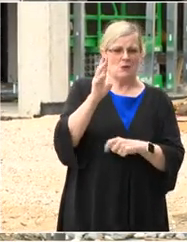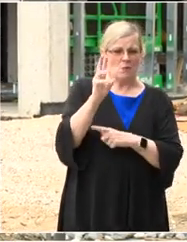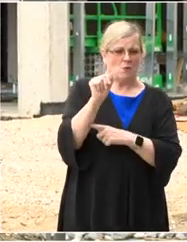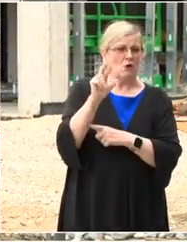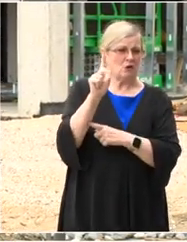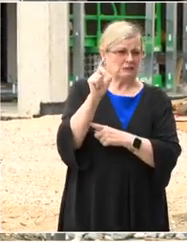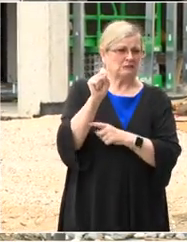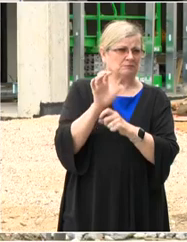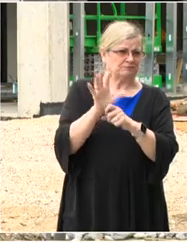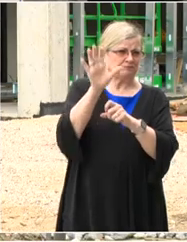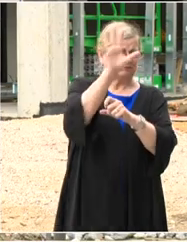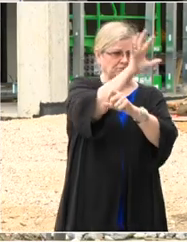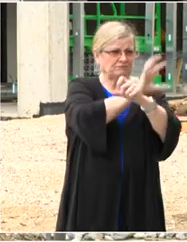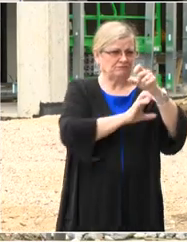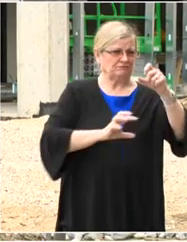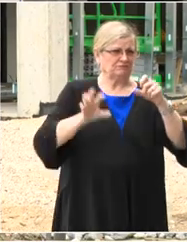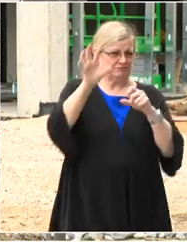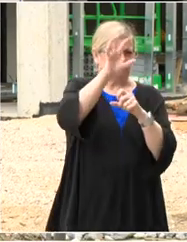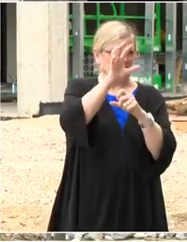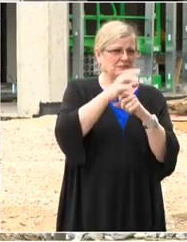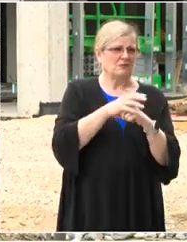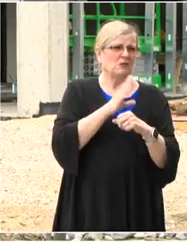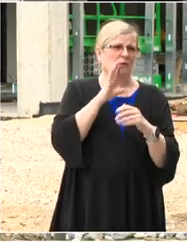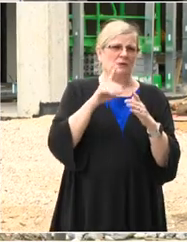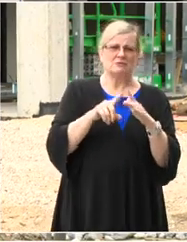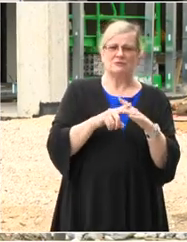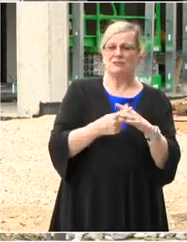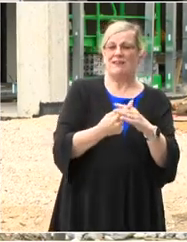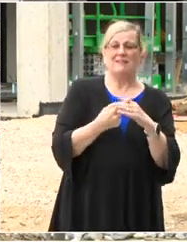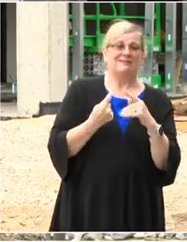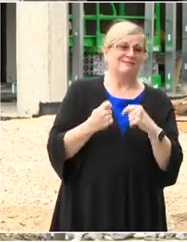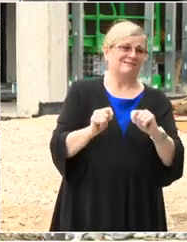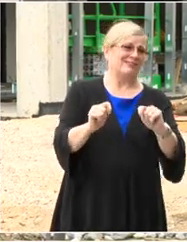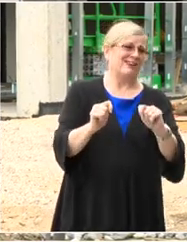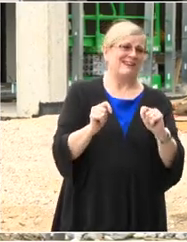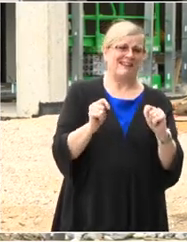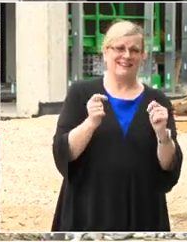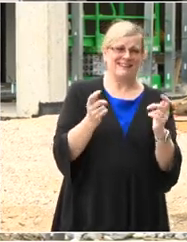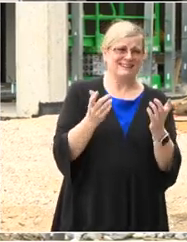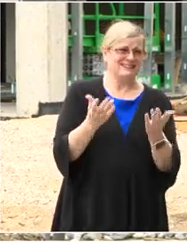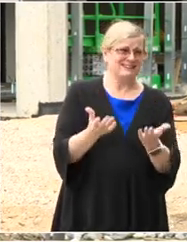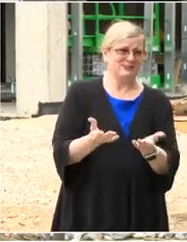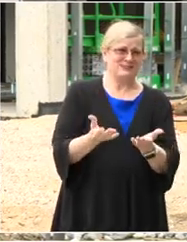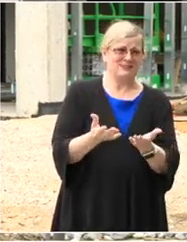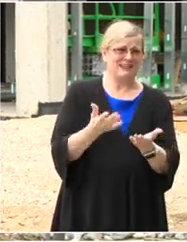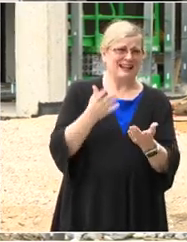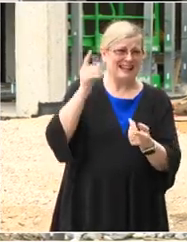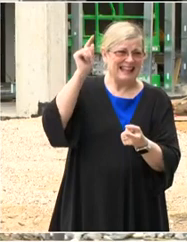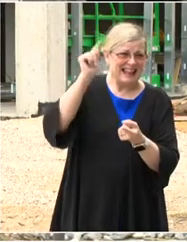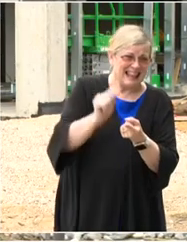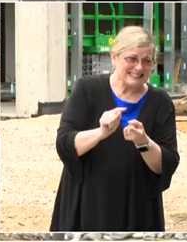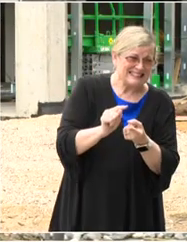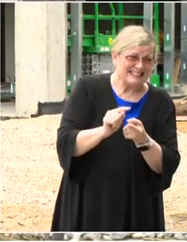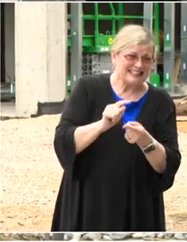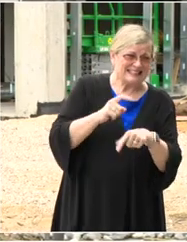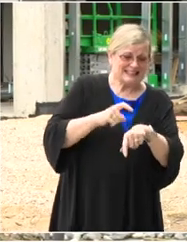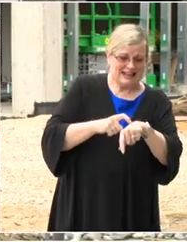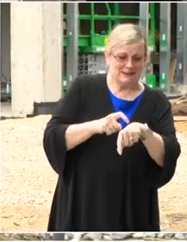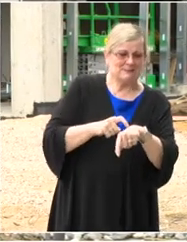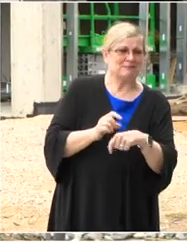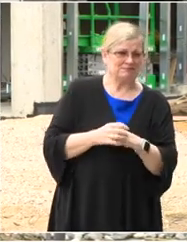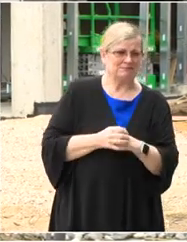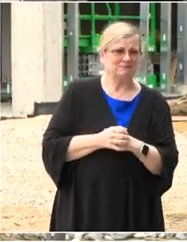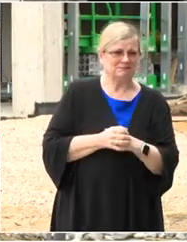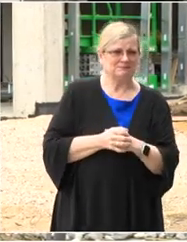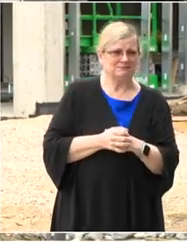do that again. But we were going to try to do as many units, almost as many units, in less than half the time. And we're on our way to do that today. And